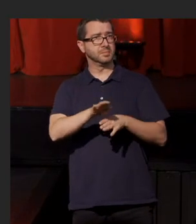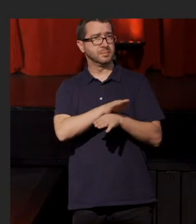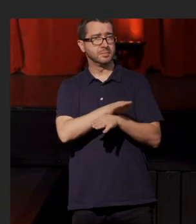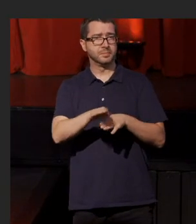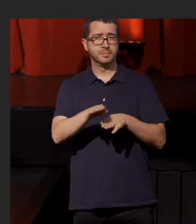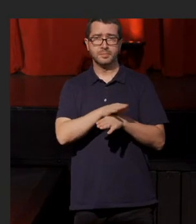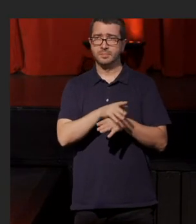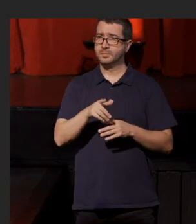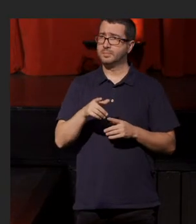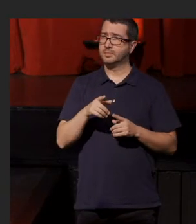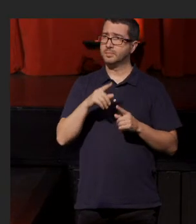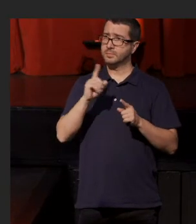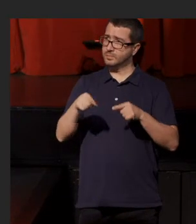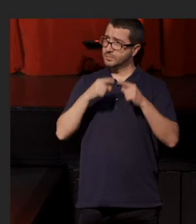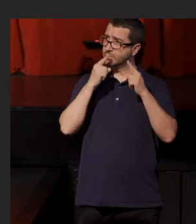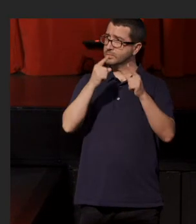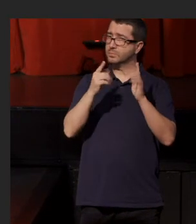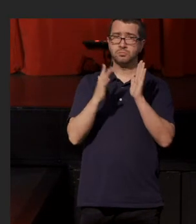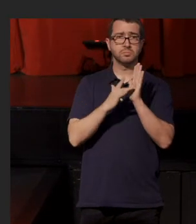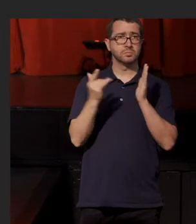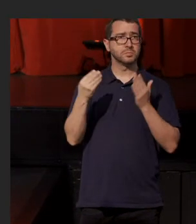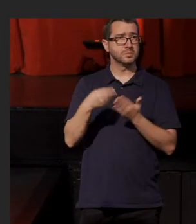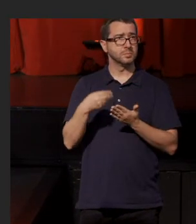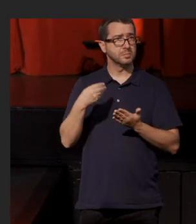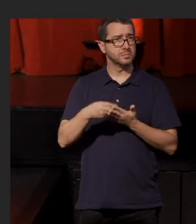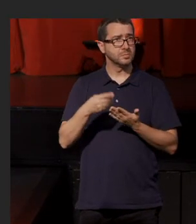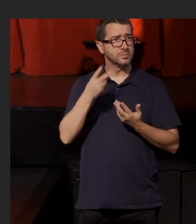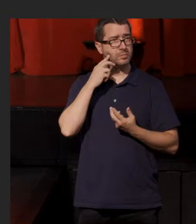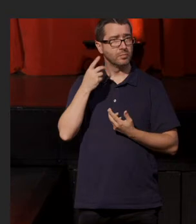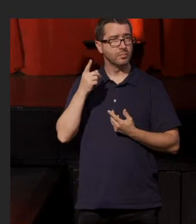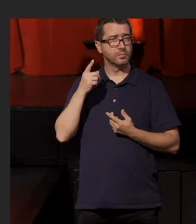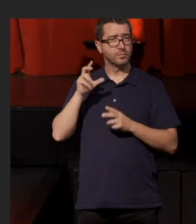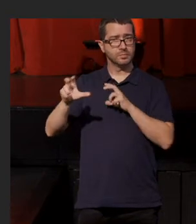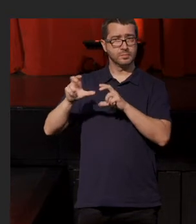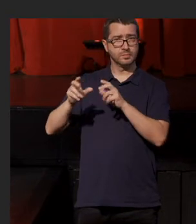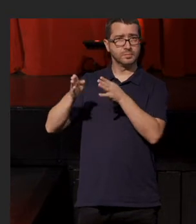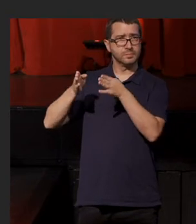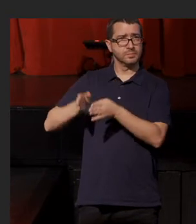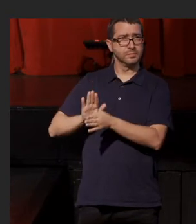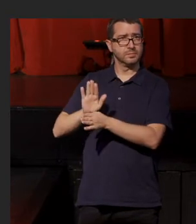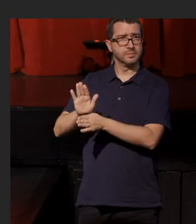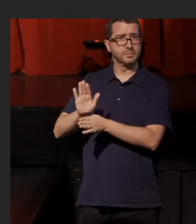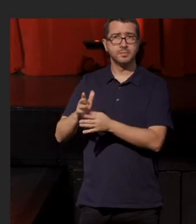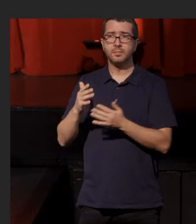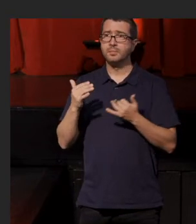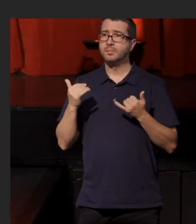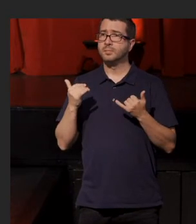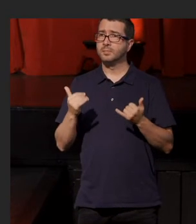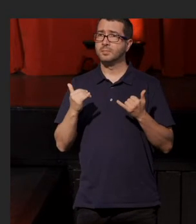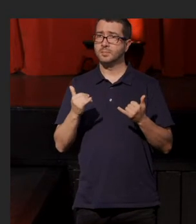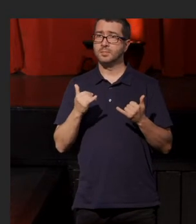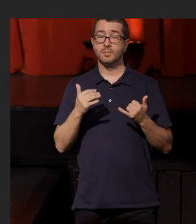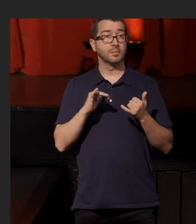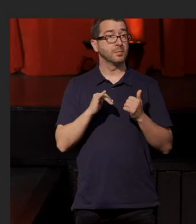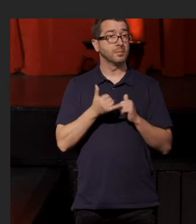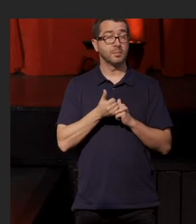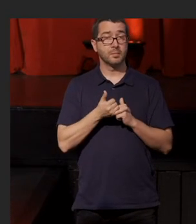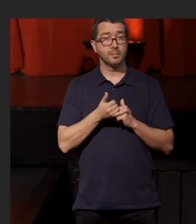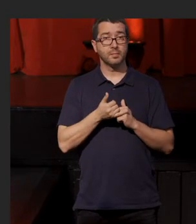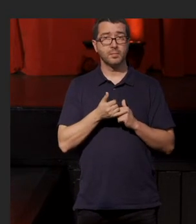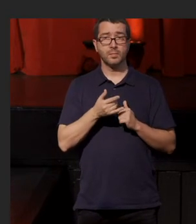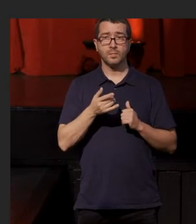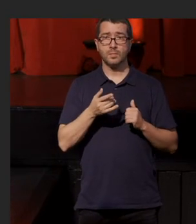overarching imperative to make money for their shareholders. And the way they are doing it right now is playing on the worst of our